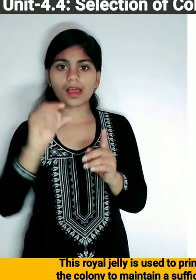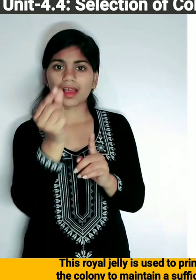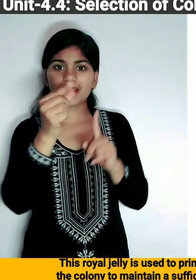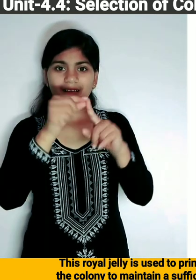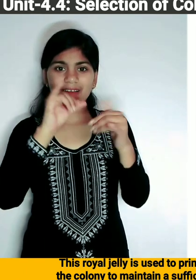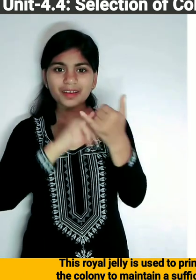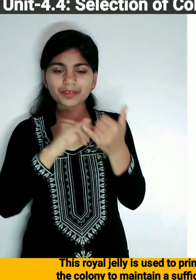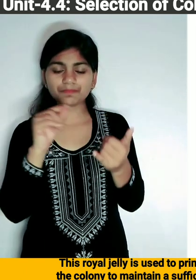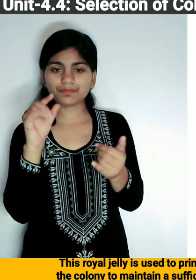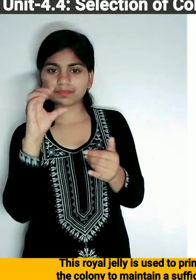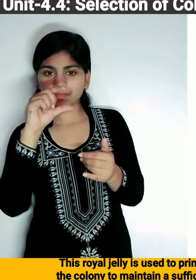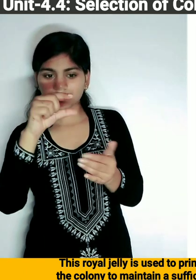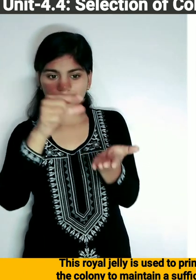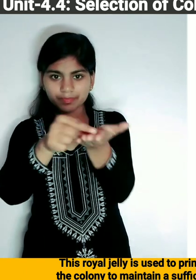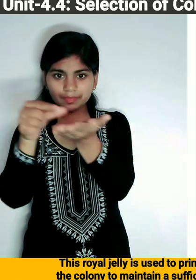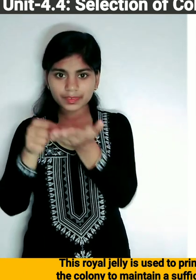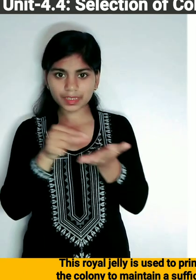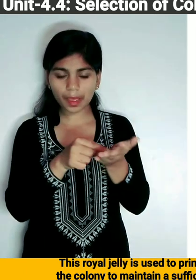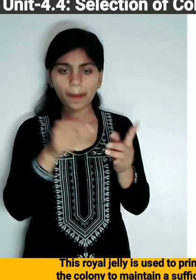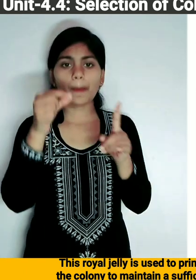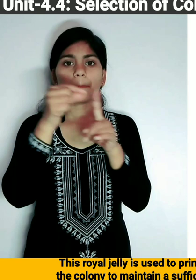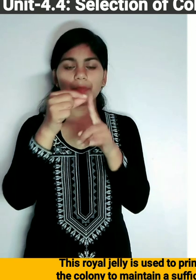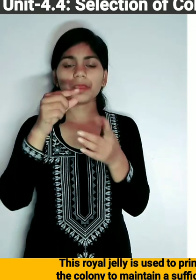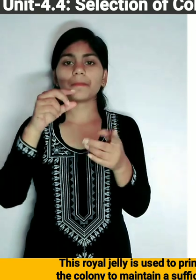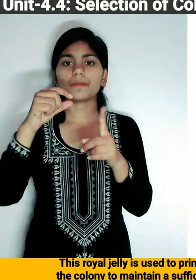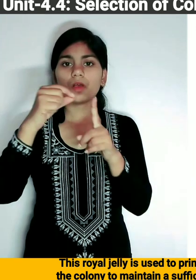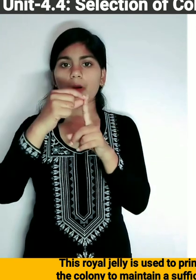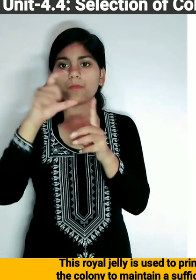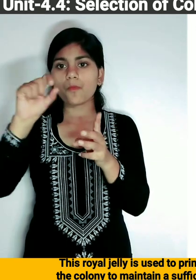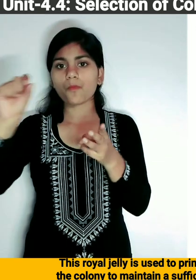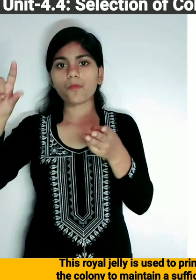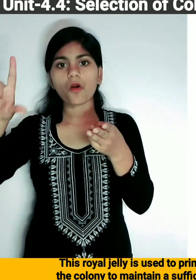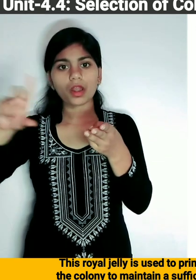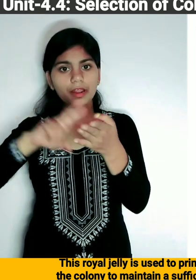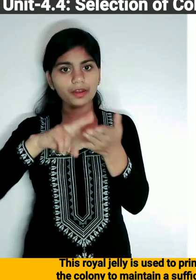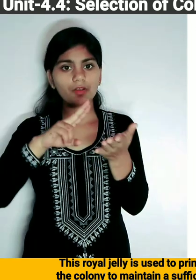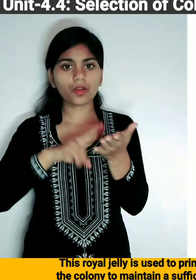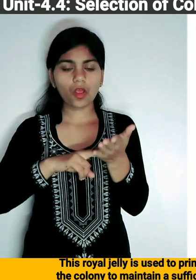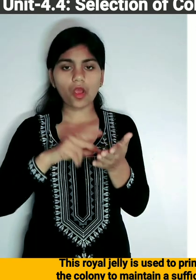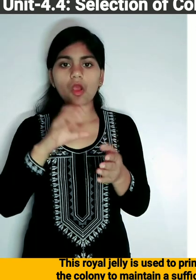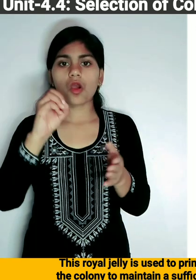grafted larvae, P is pollen comb.